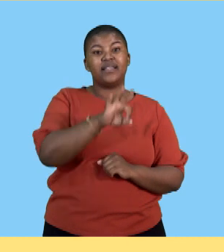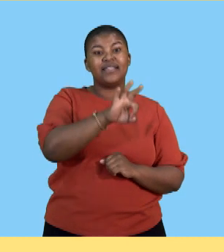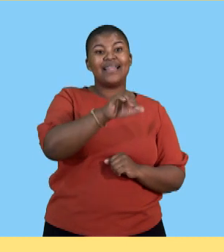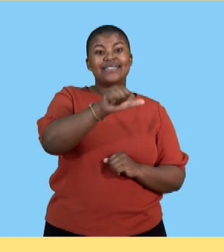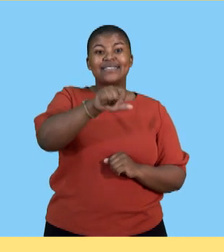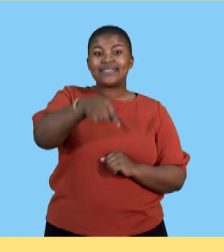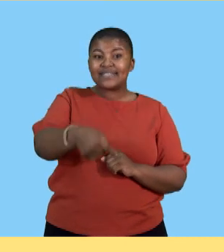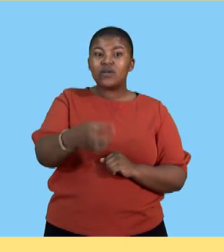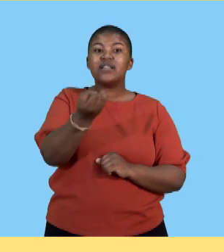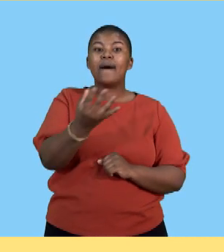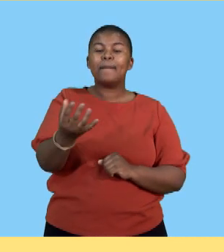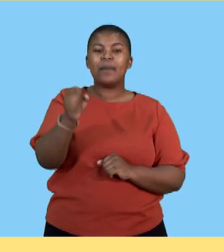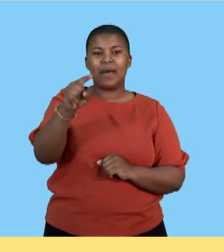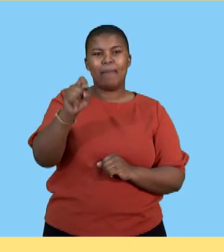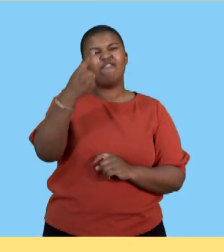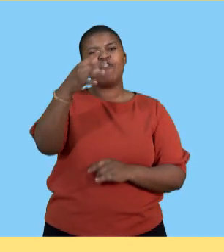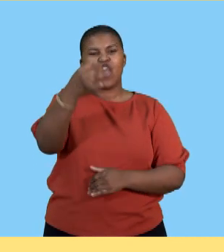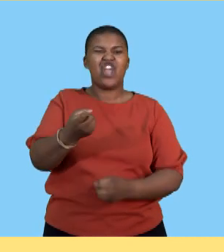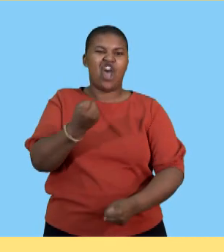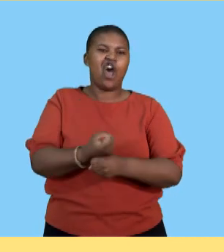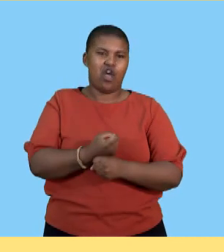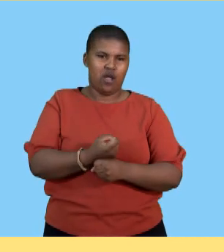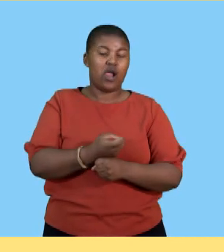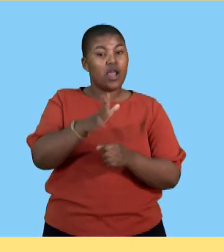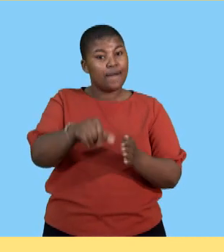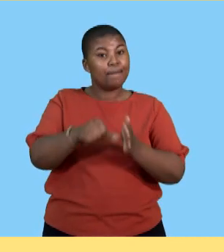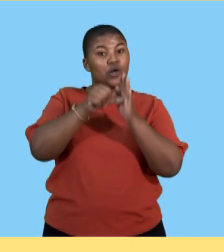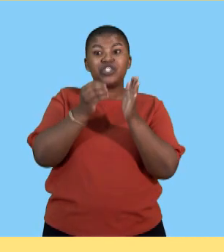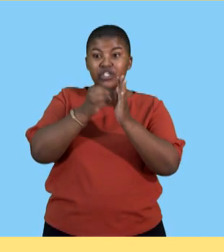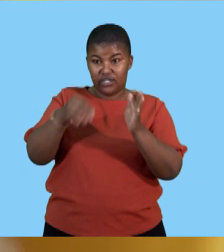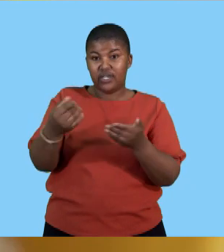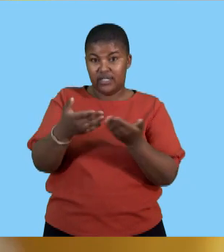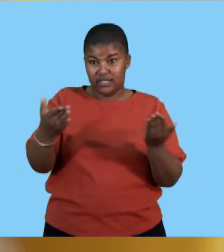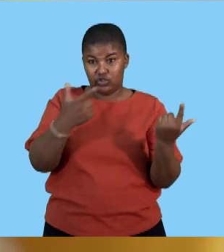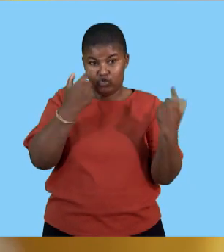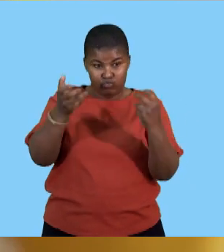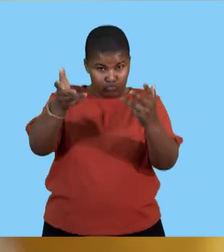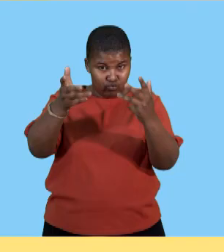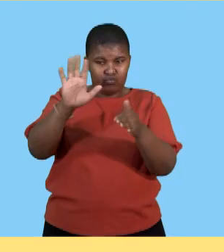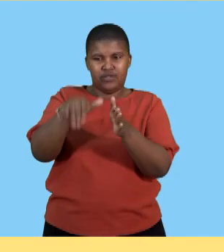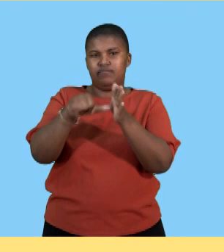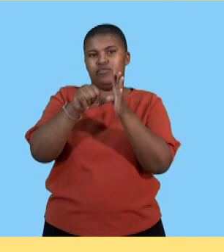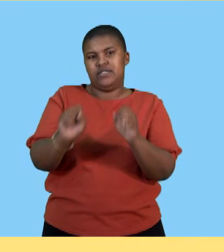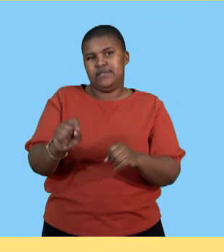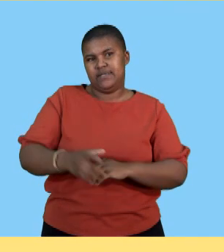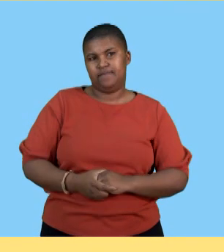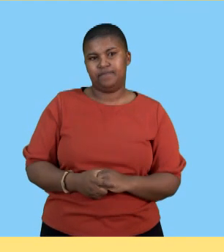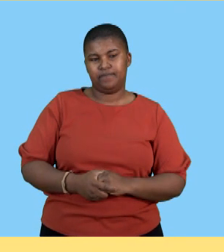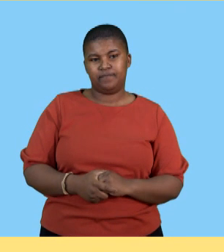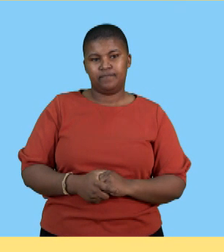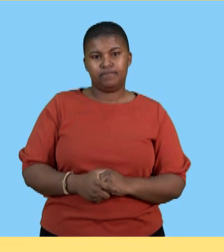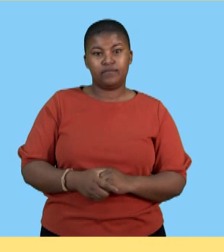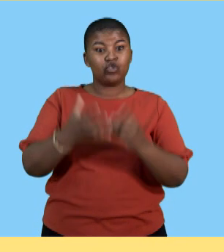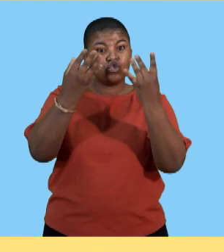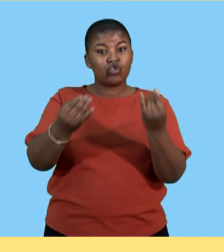your depreciation for the year. Very important, dear learners, that we do it this way. Here is that